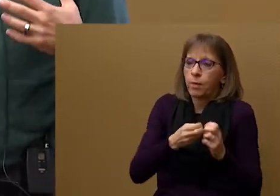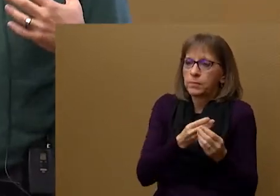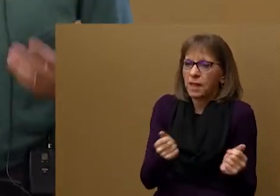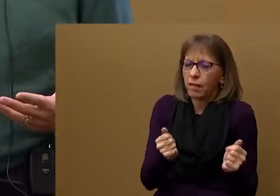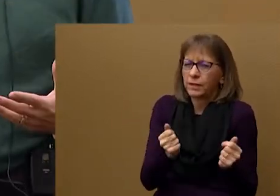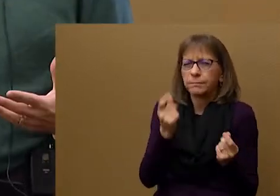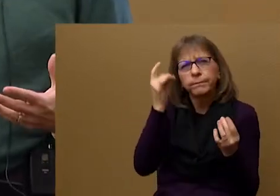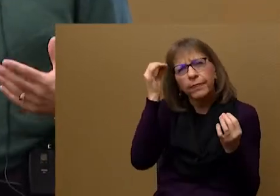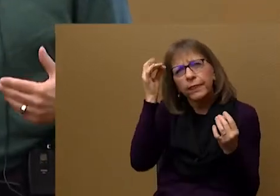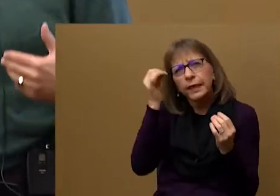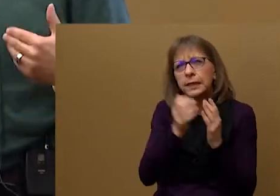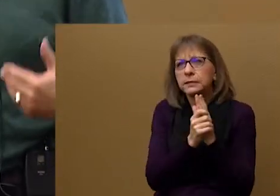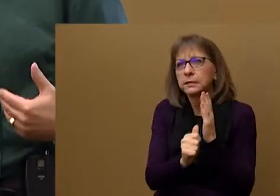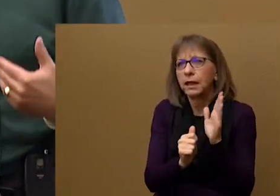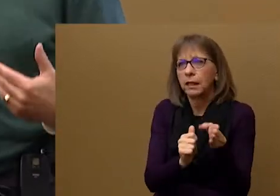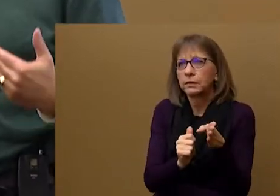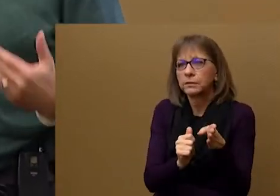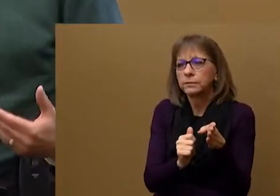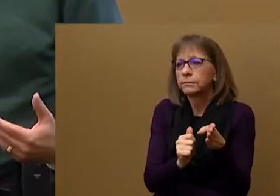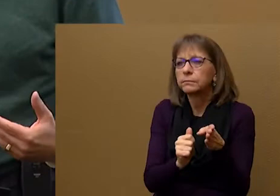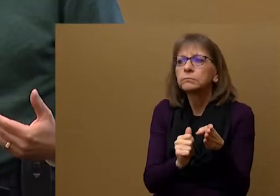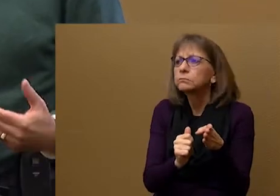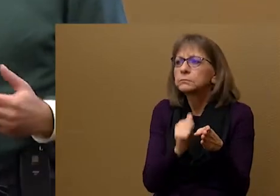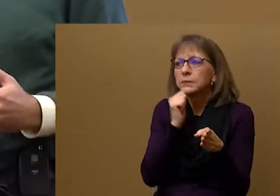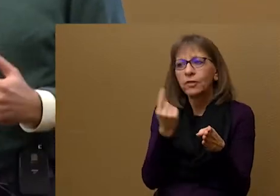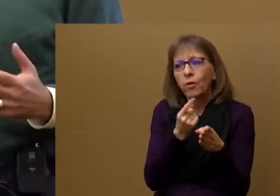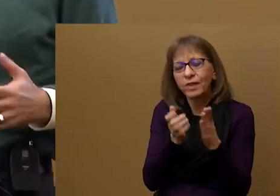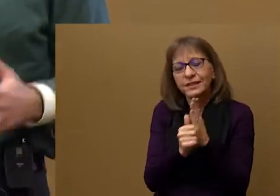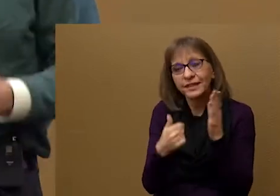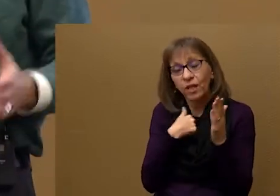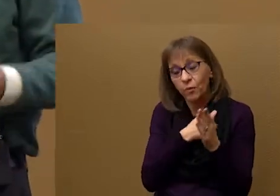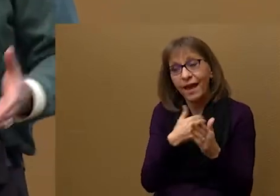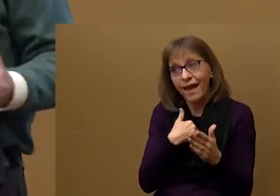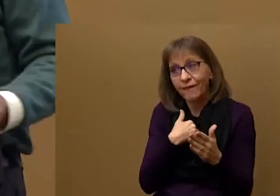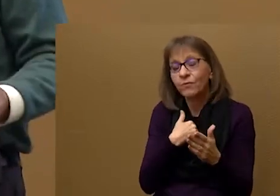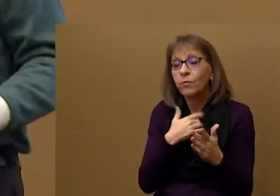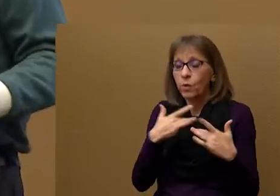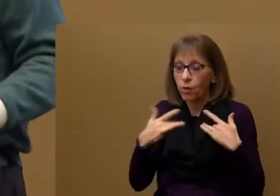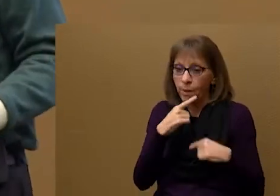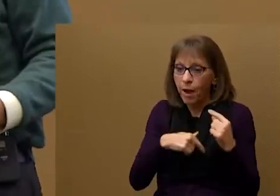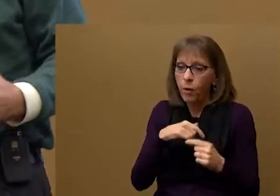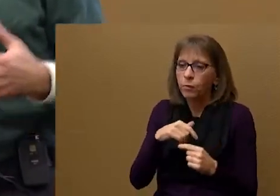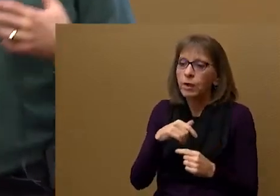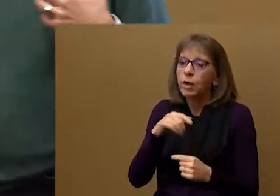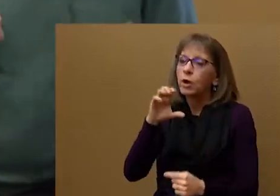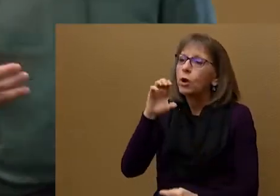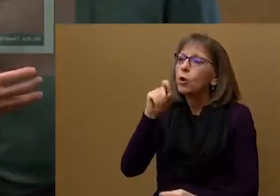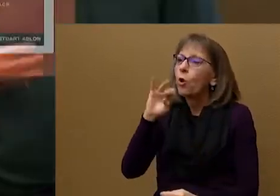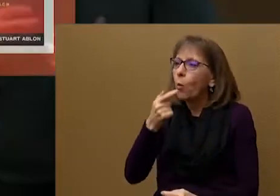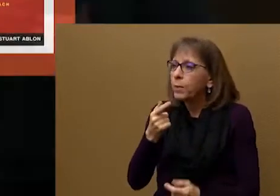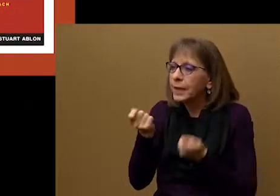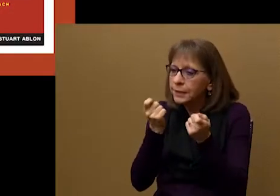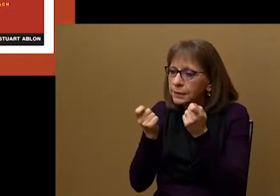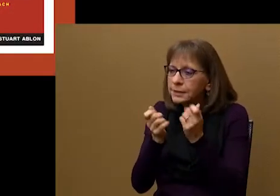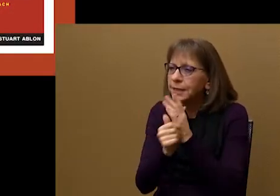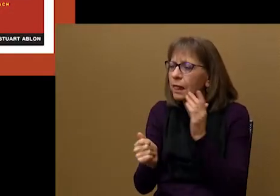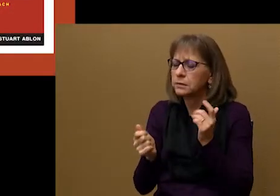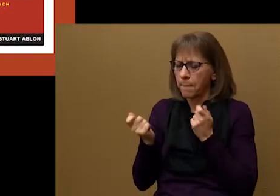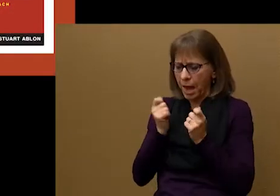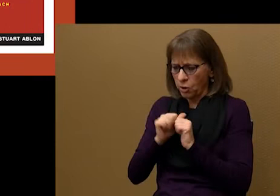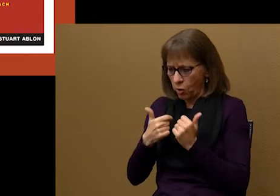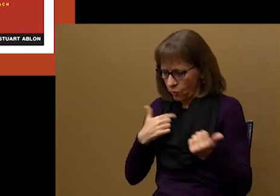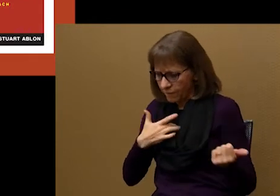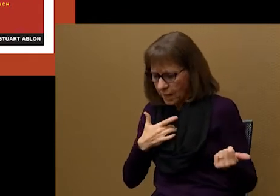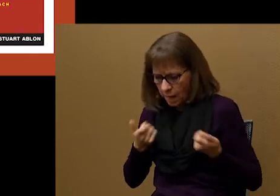on problem solving, meaning thinking skills. But that's not the only skills we worry. We worry about coping skills,